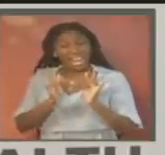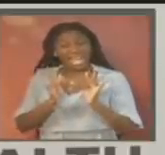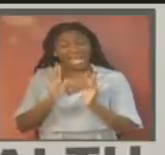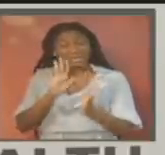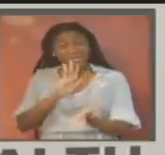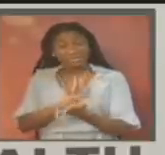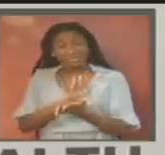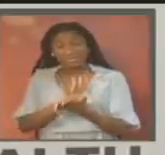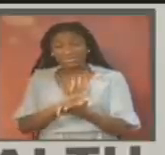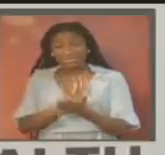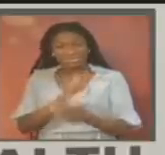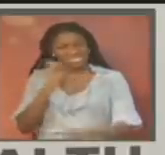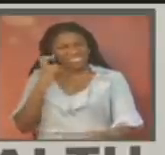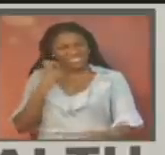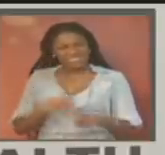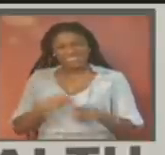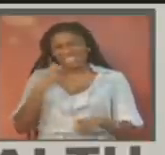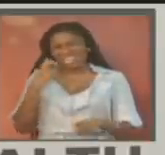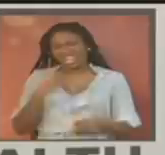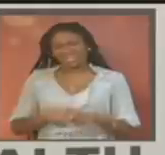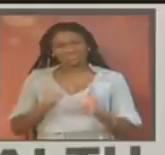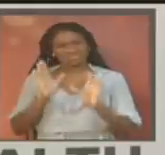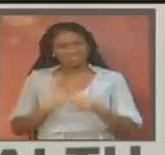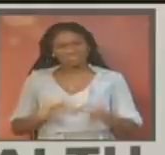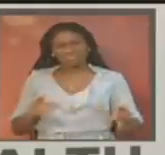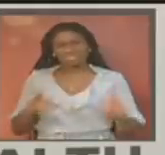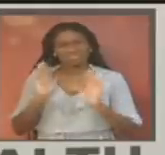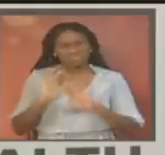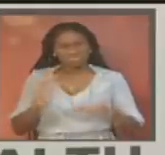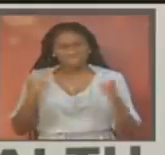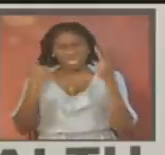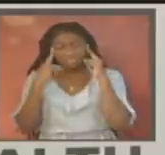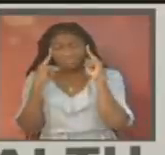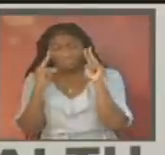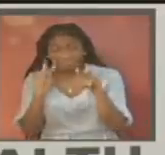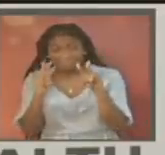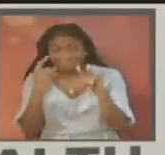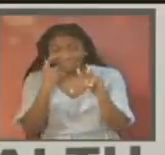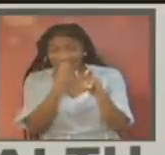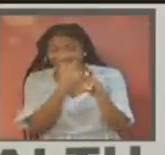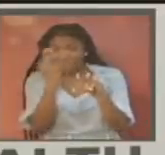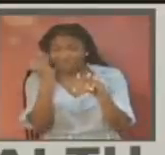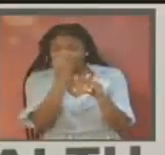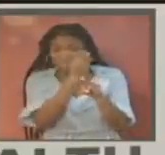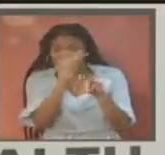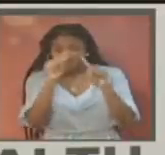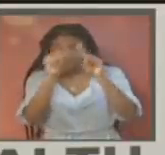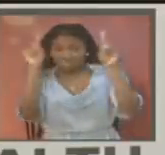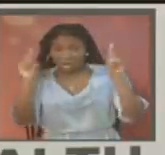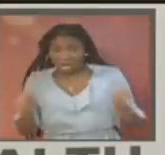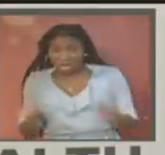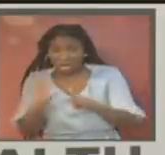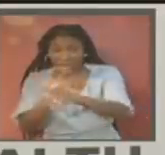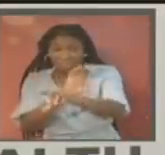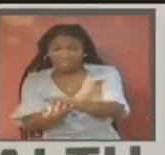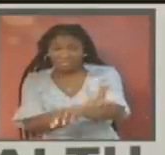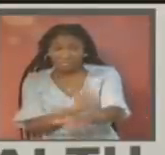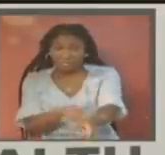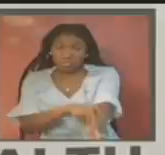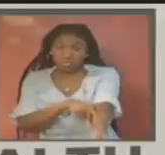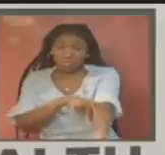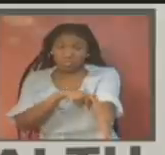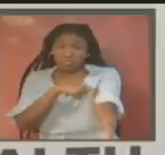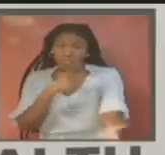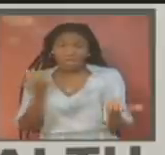online school. We have increased screen time for us as adults in addition to our children. And we also have it